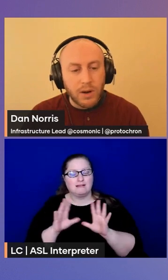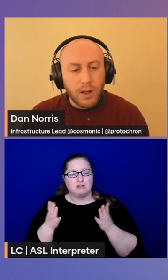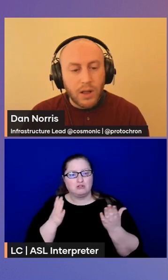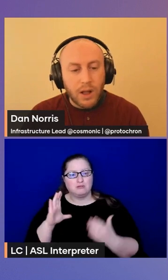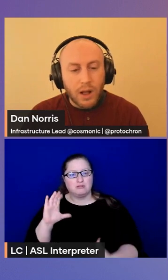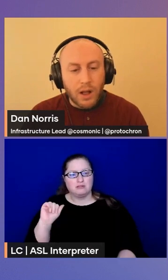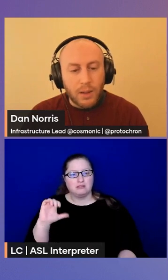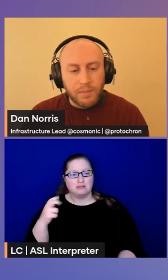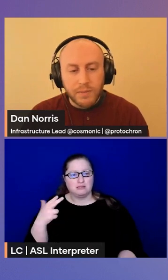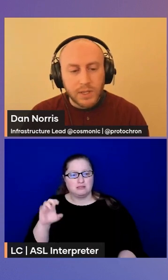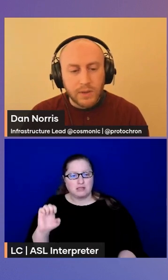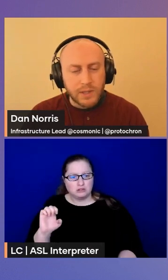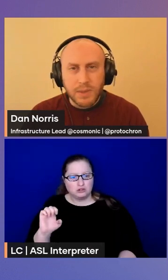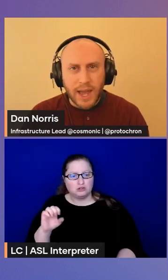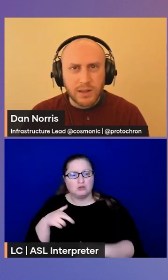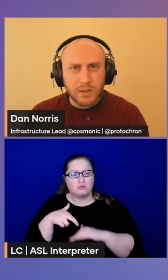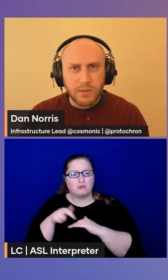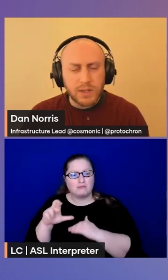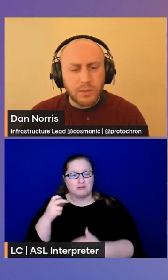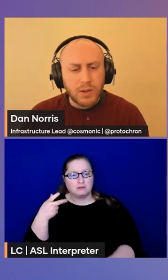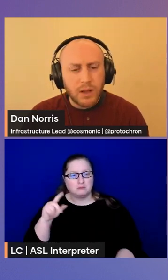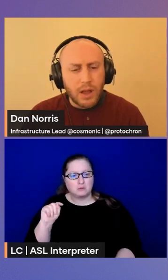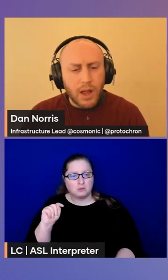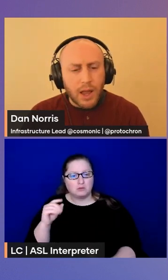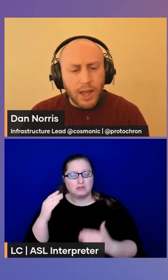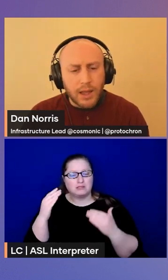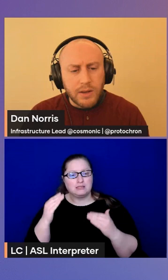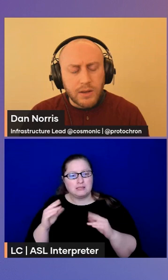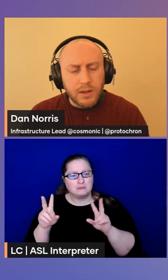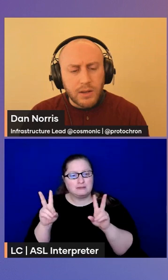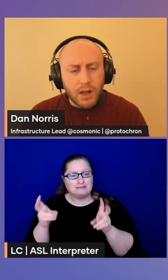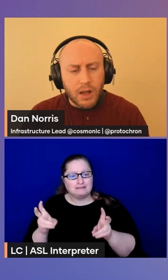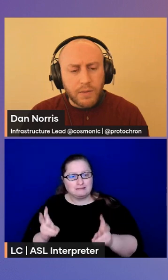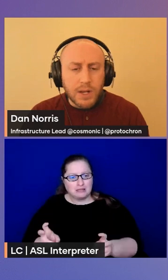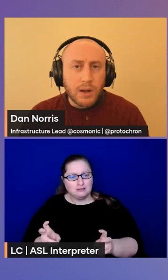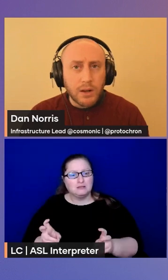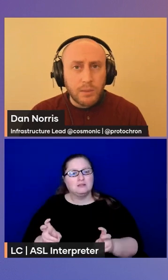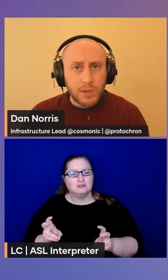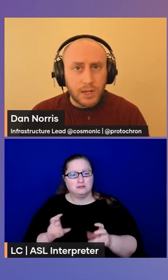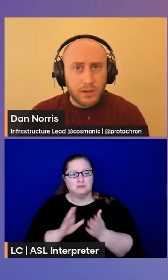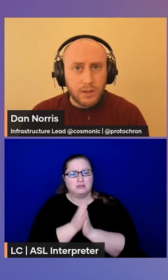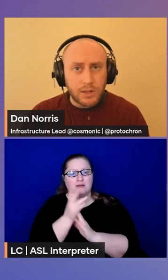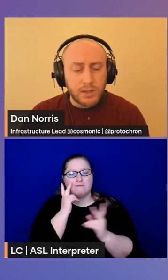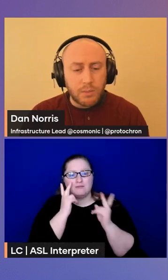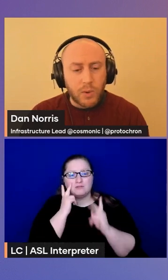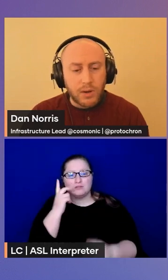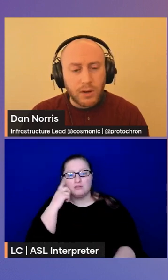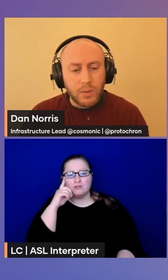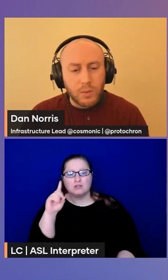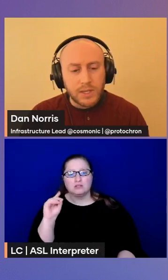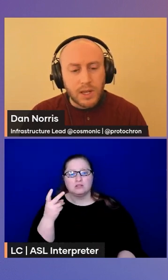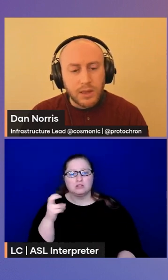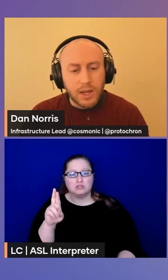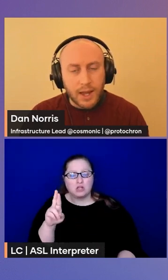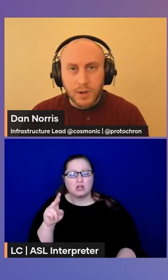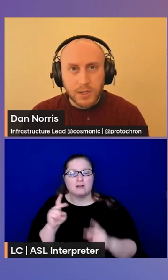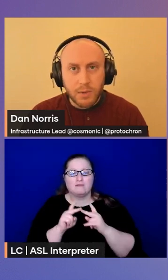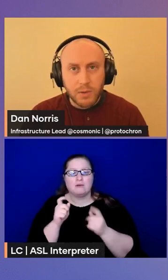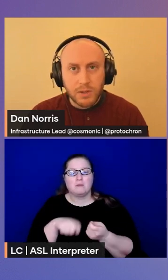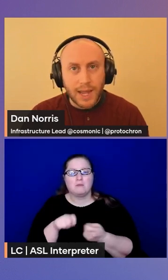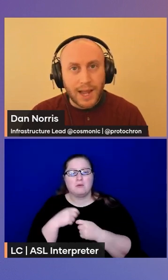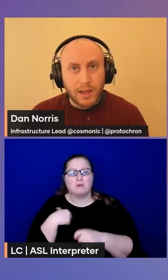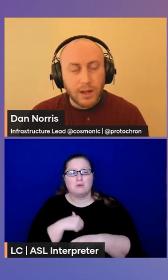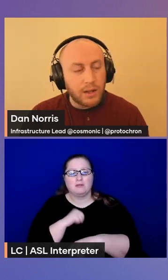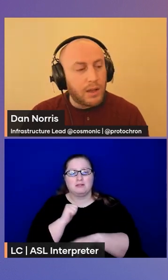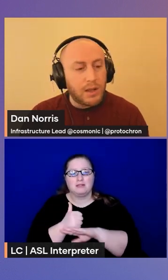port, just give it some tags so they're visible. And for Docker in particular, this is important. We set the address mode